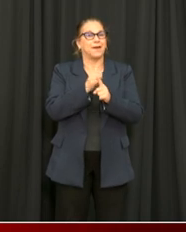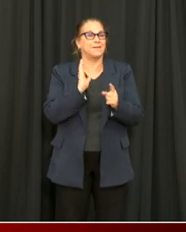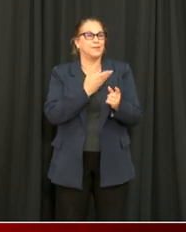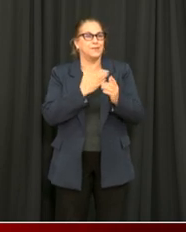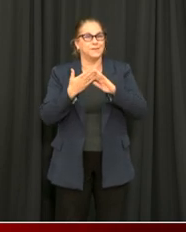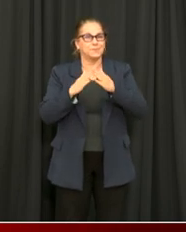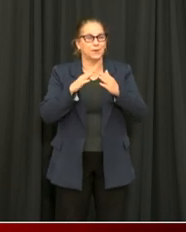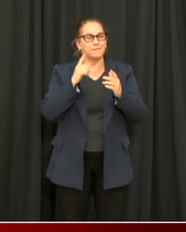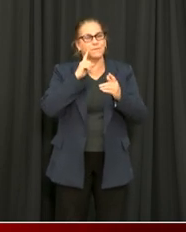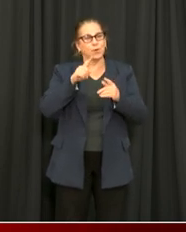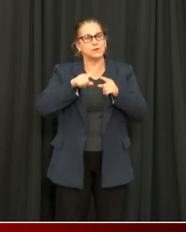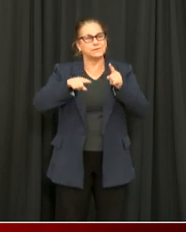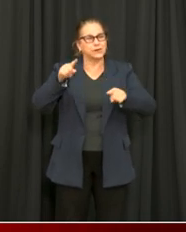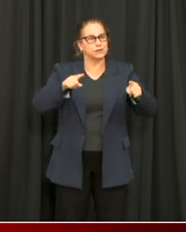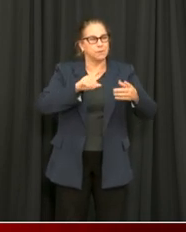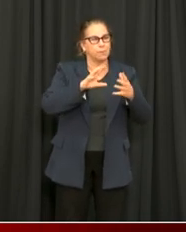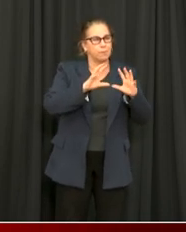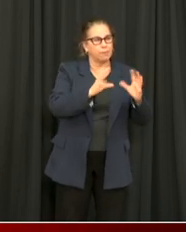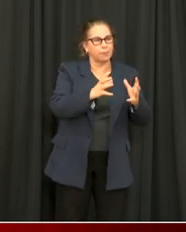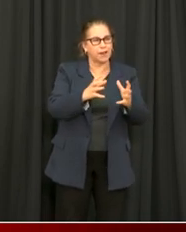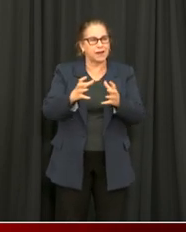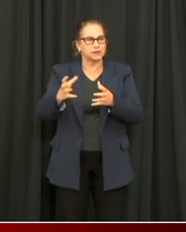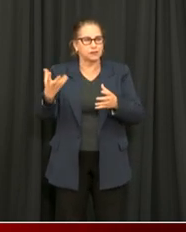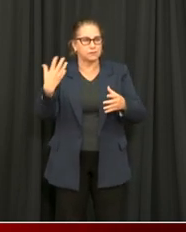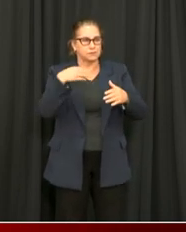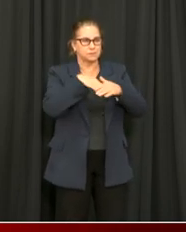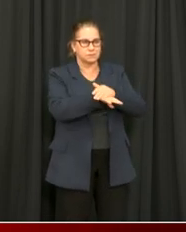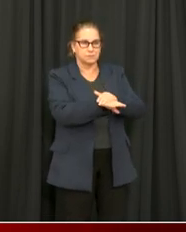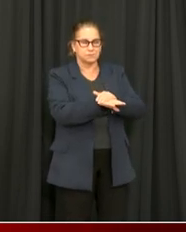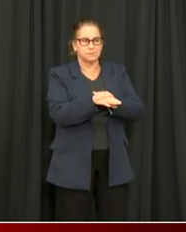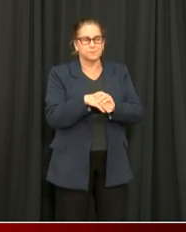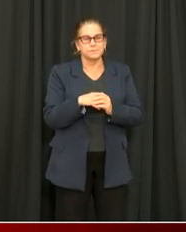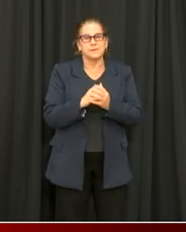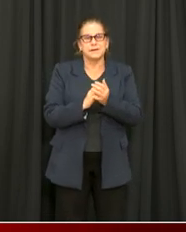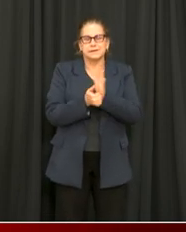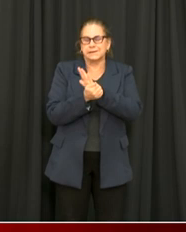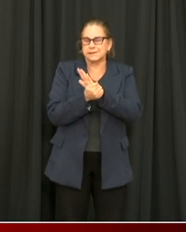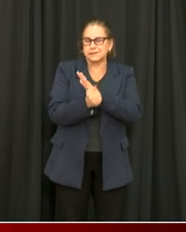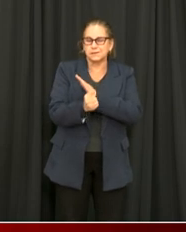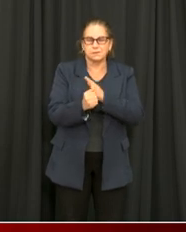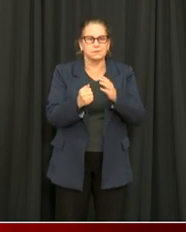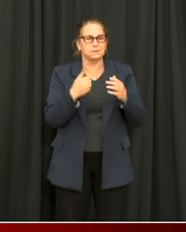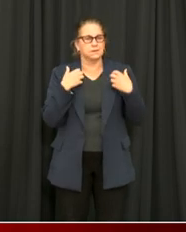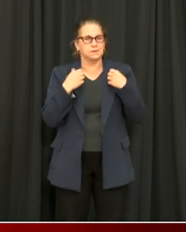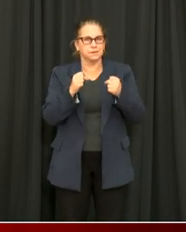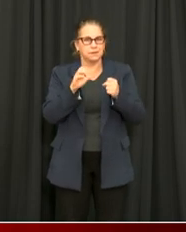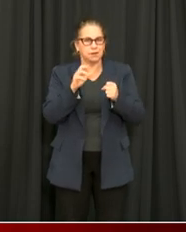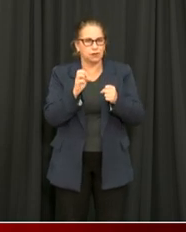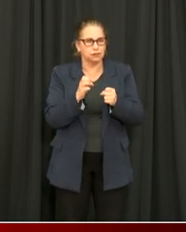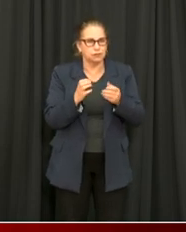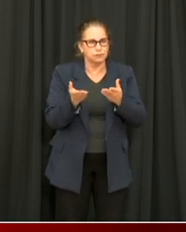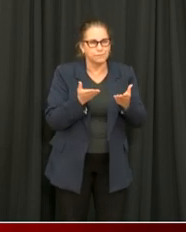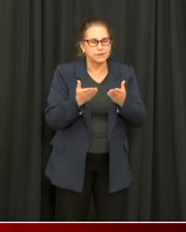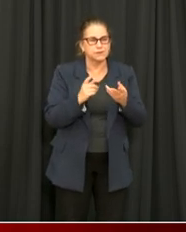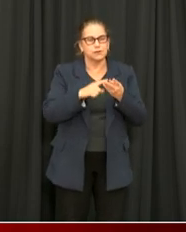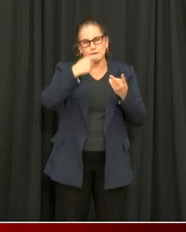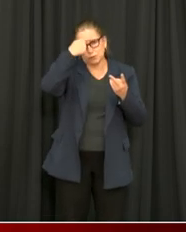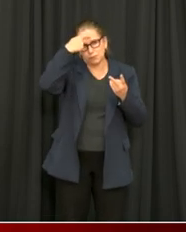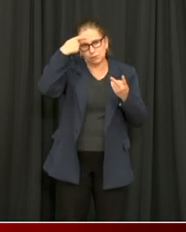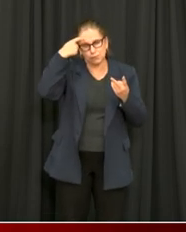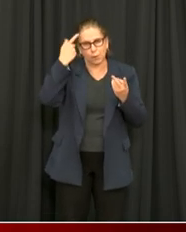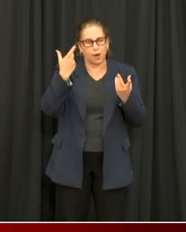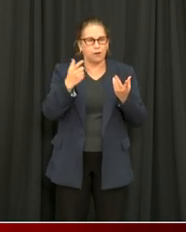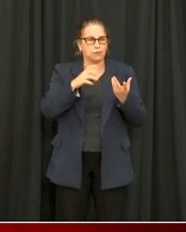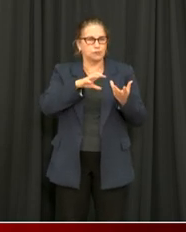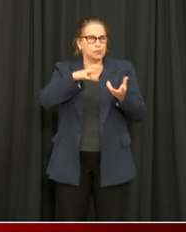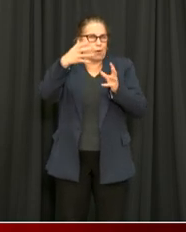for example, mental health treatment, trauma, oral health, Those are some of the centers of excellence that